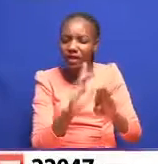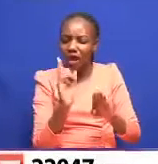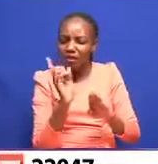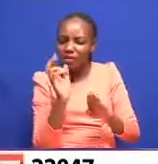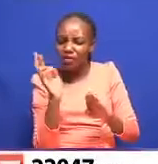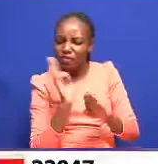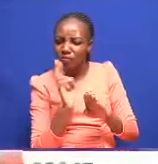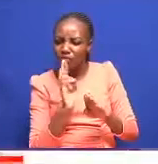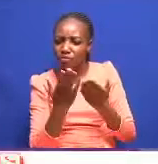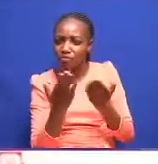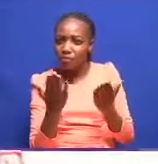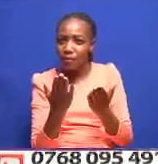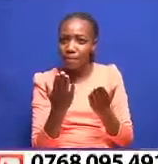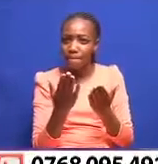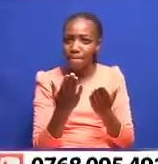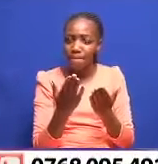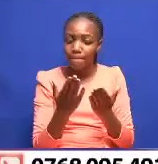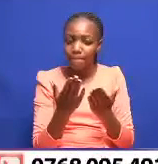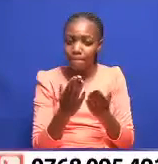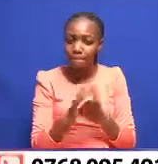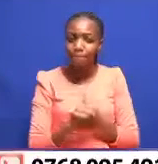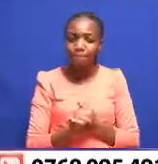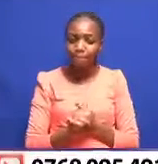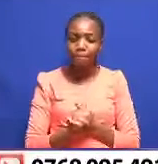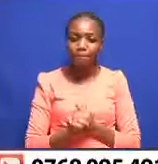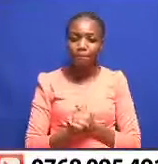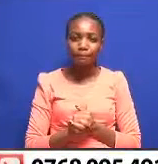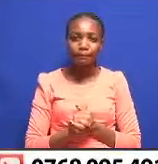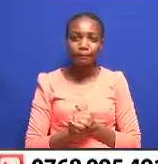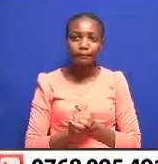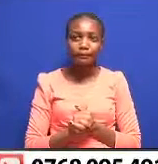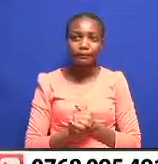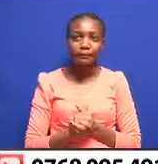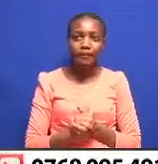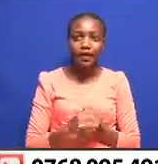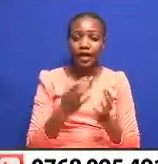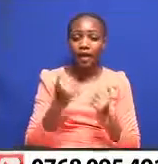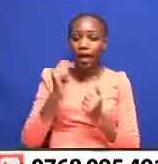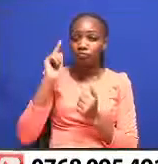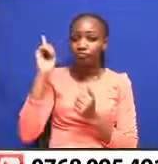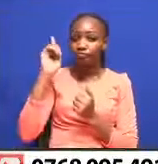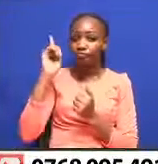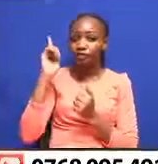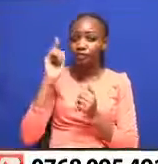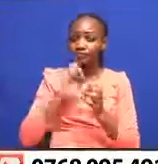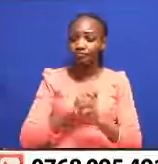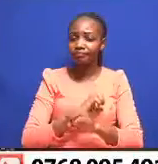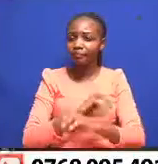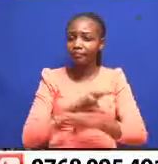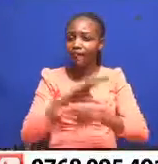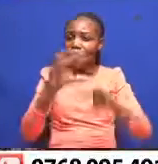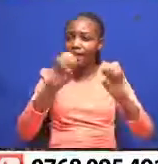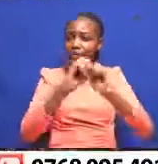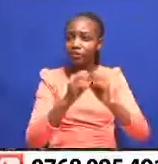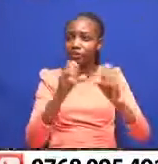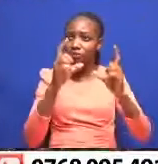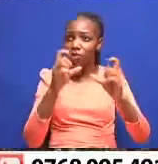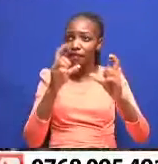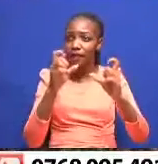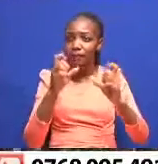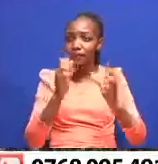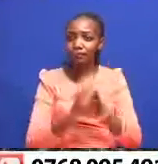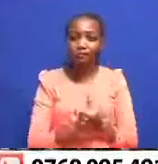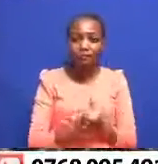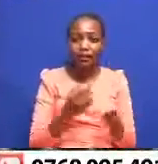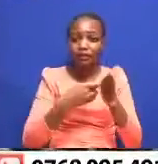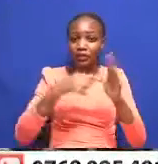the matter at hand. David Mudhoka reports. It is a picture that has been making rounds on social media for the better